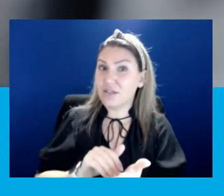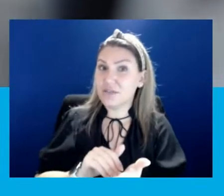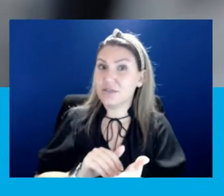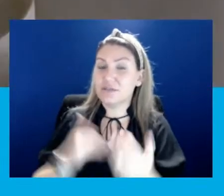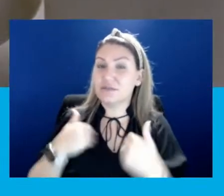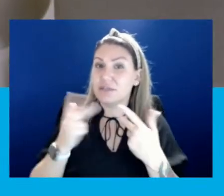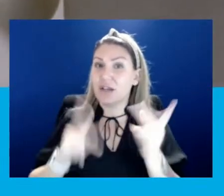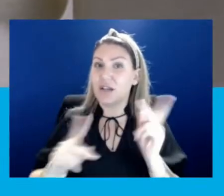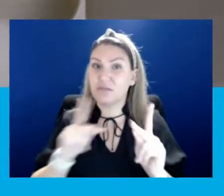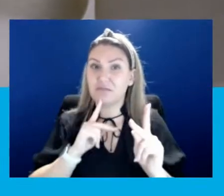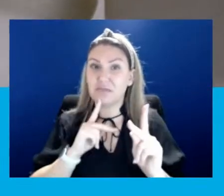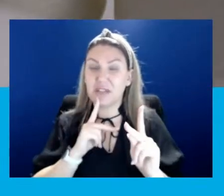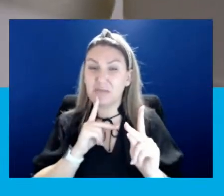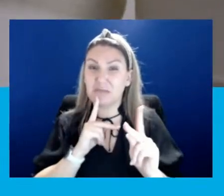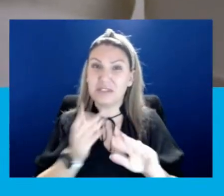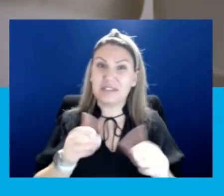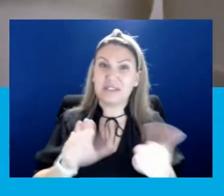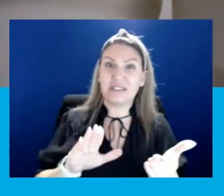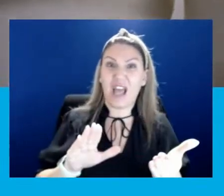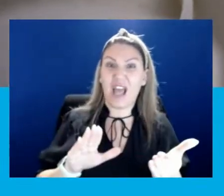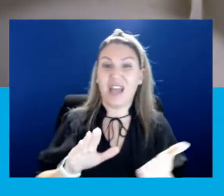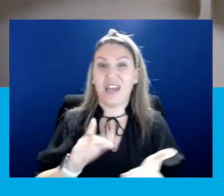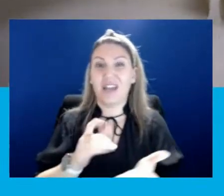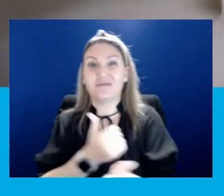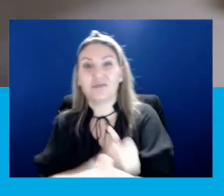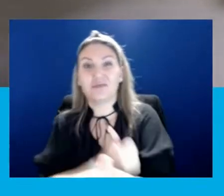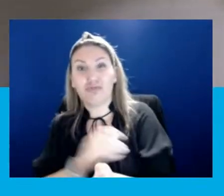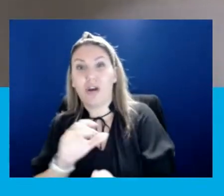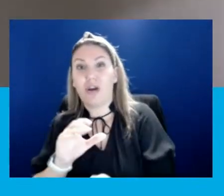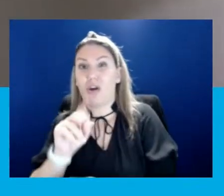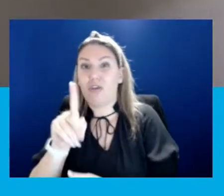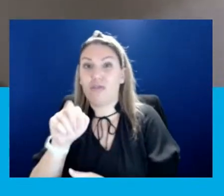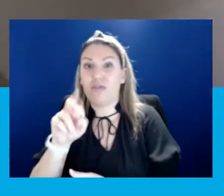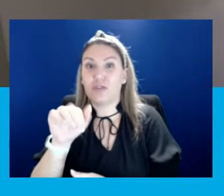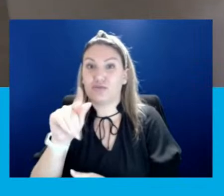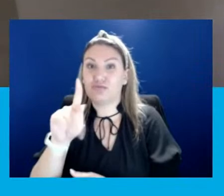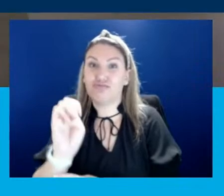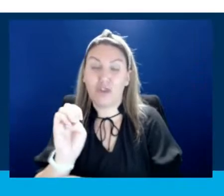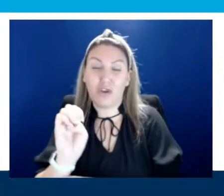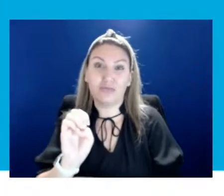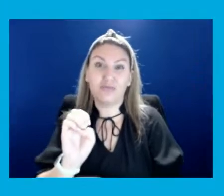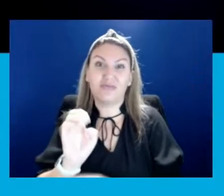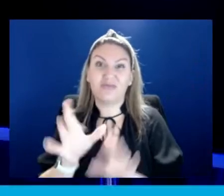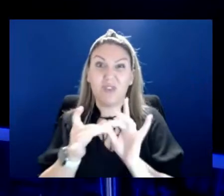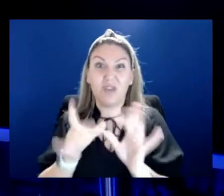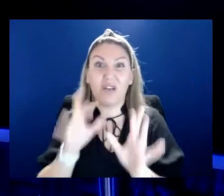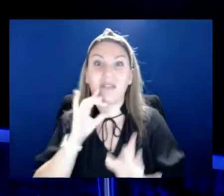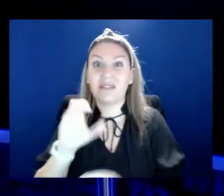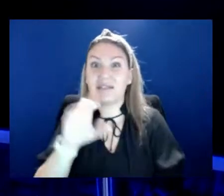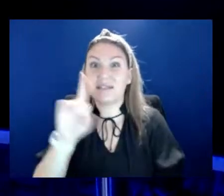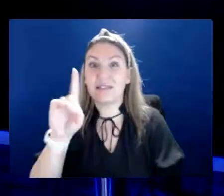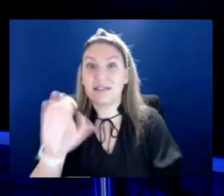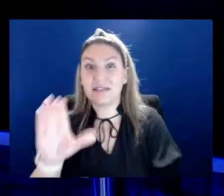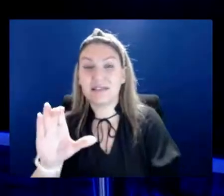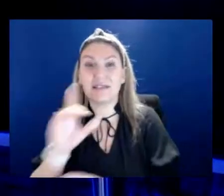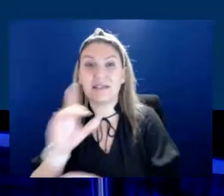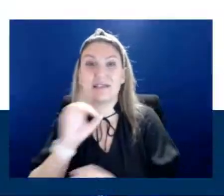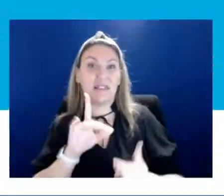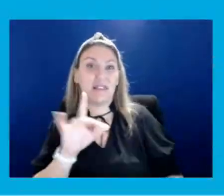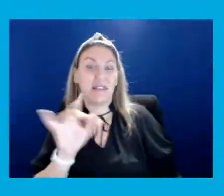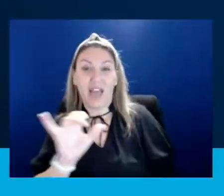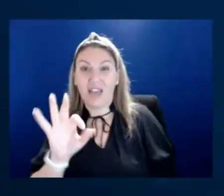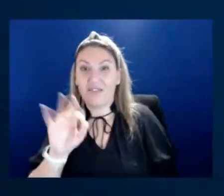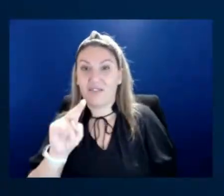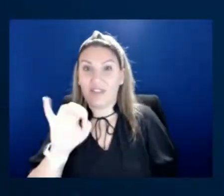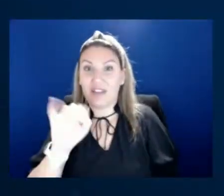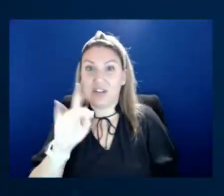year alone, according to the CDC. The majority of those deaths due to opioids like fentanyl. I'm Jessica Lovell. Coming up Monday at